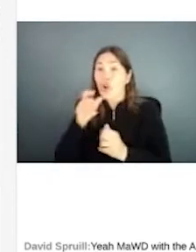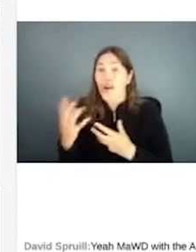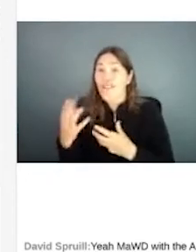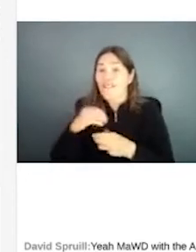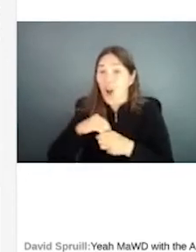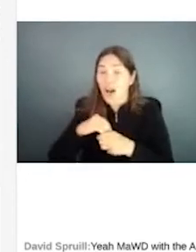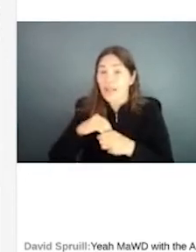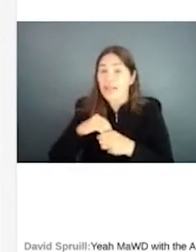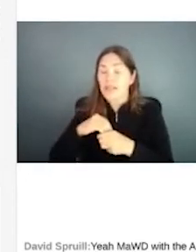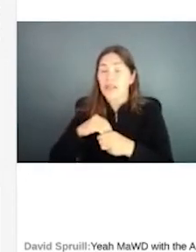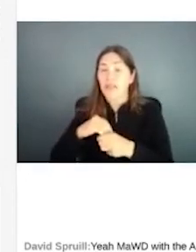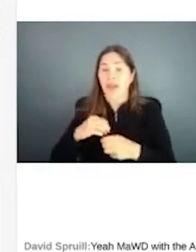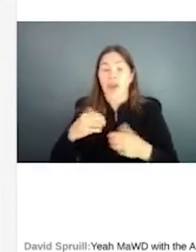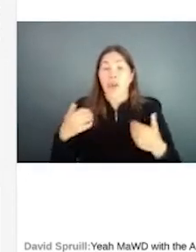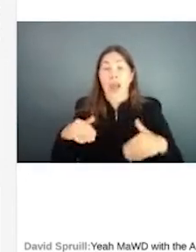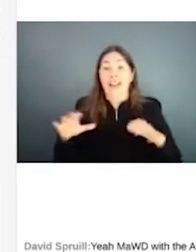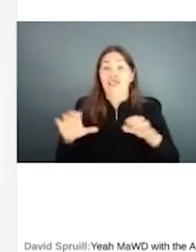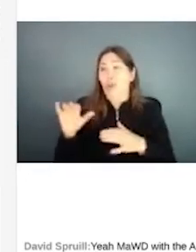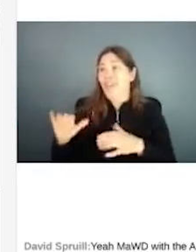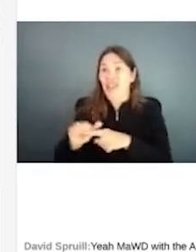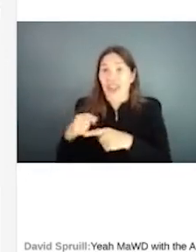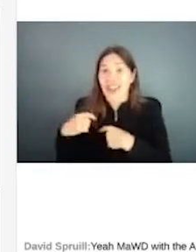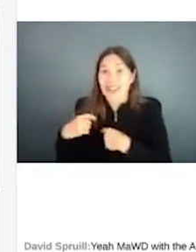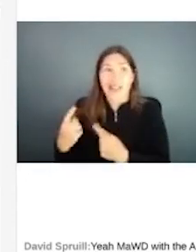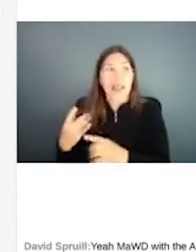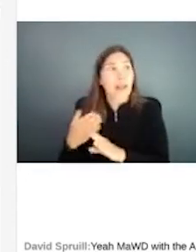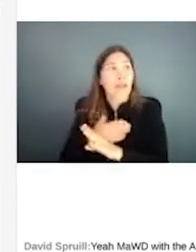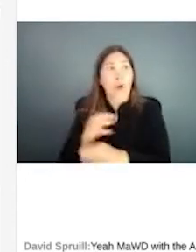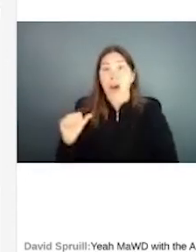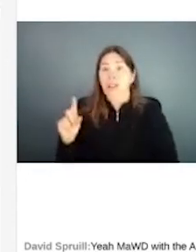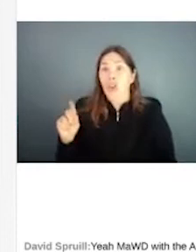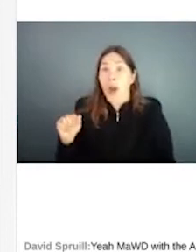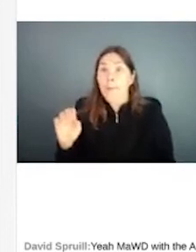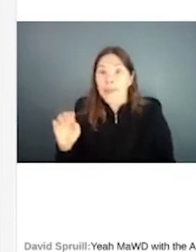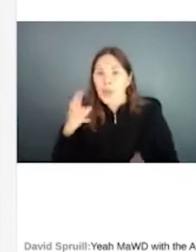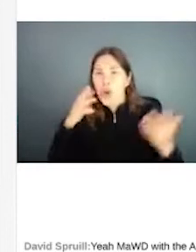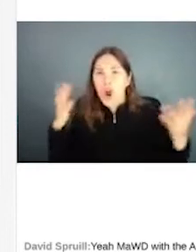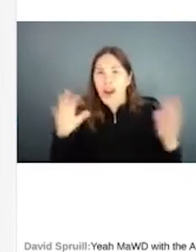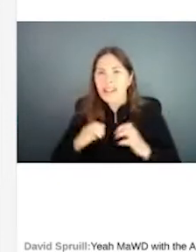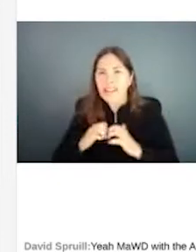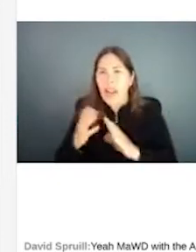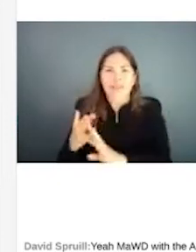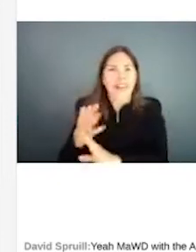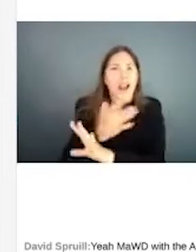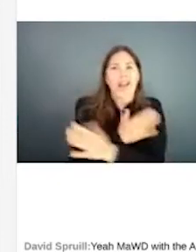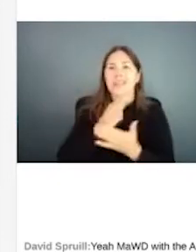have been conducting this training since before Adobe even existed. There were certain digital